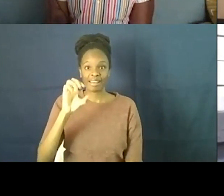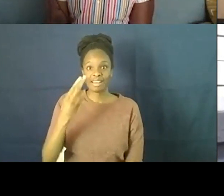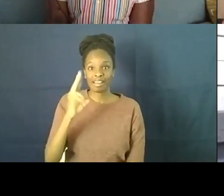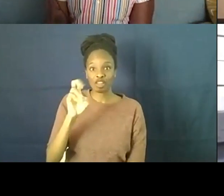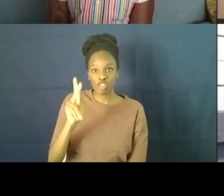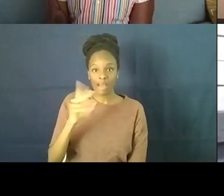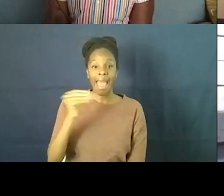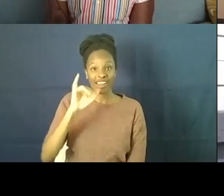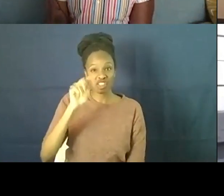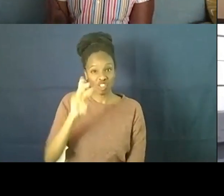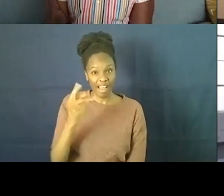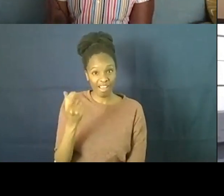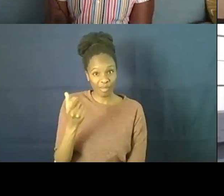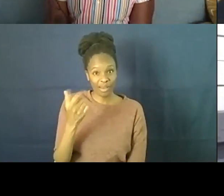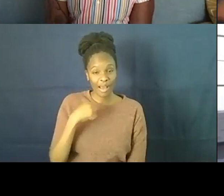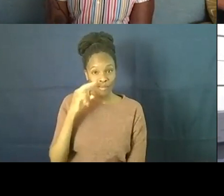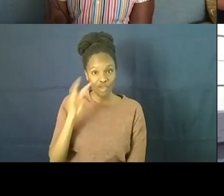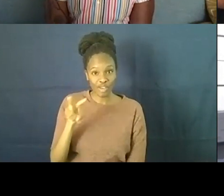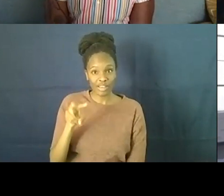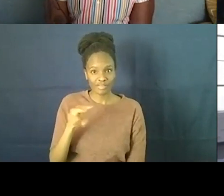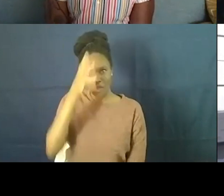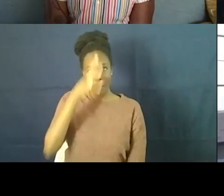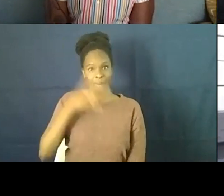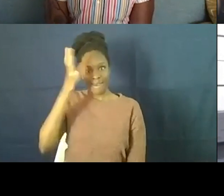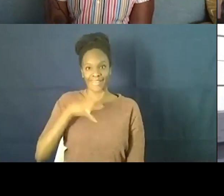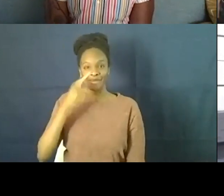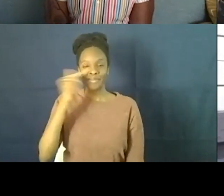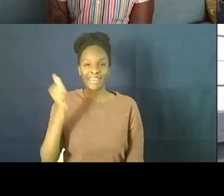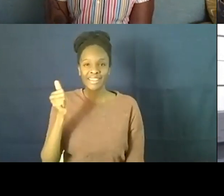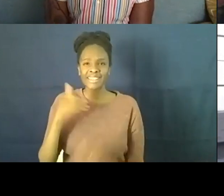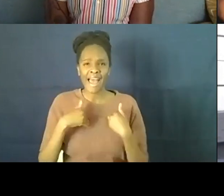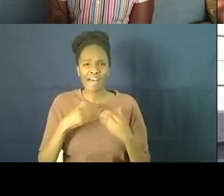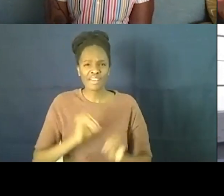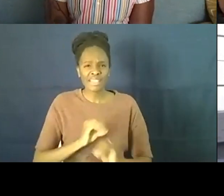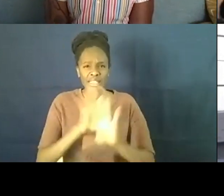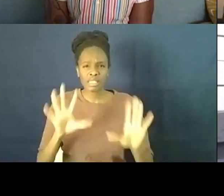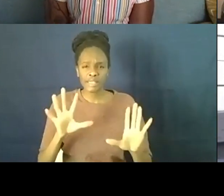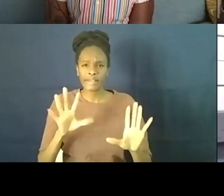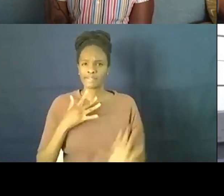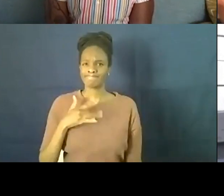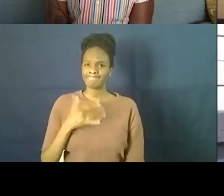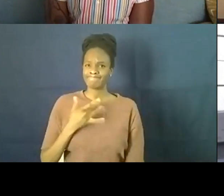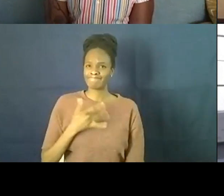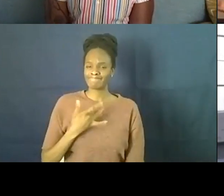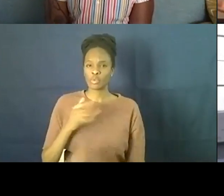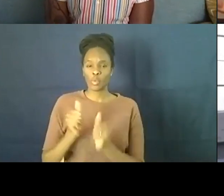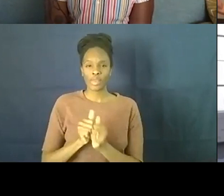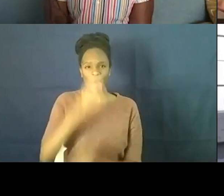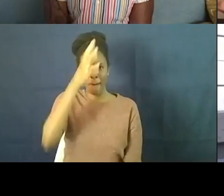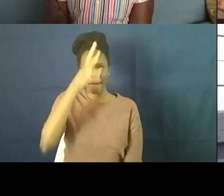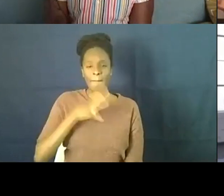I'm looking at Jack a little bit too, the men, because like, you know, there is a queer sensibility to maleness in the